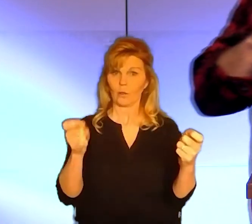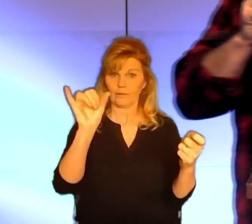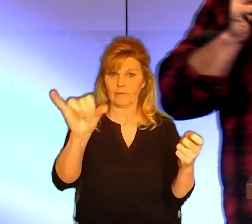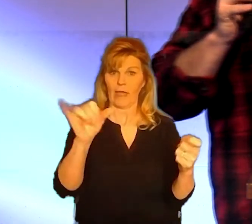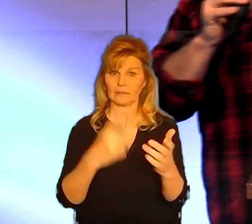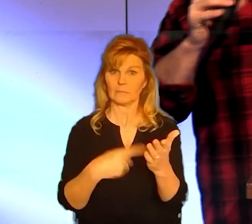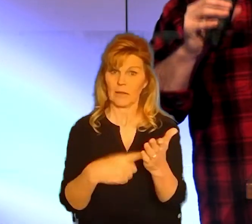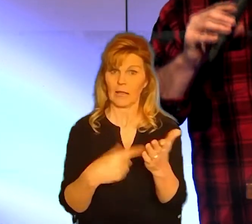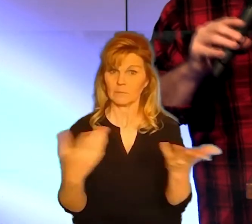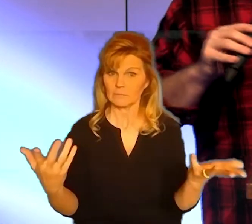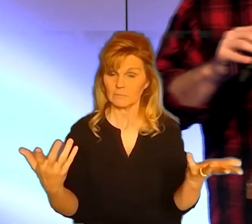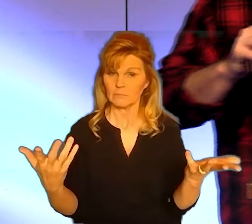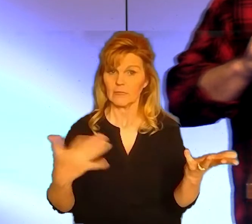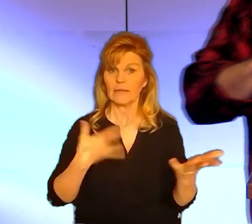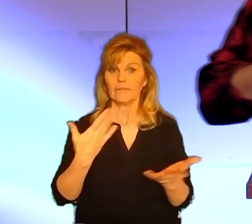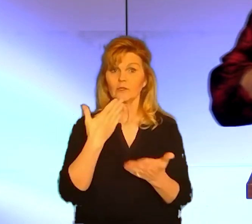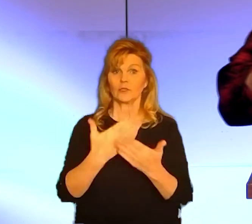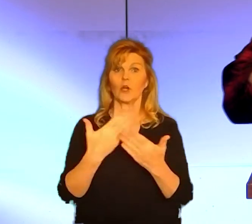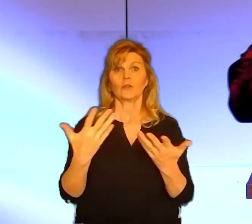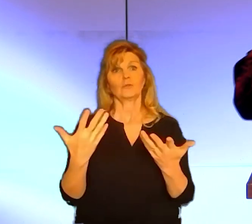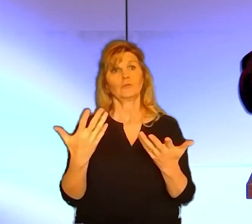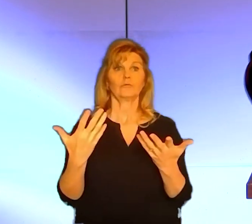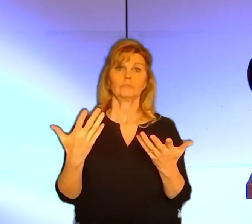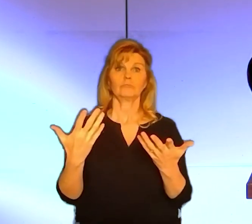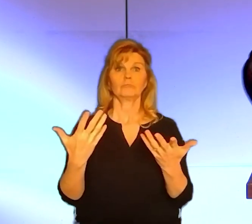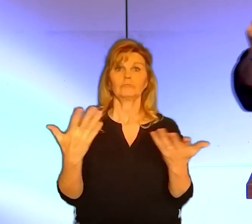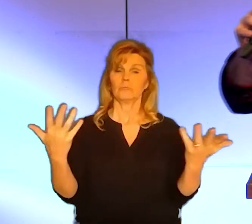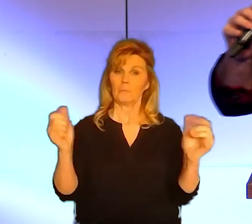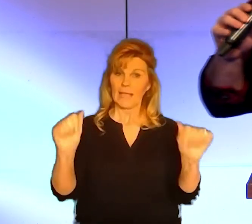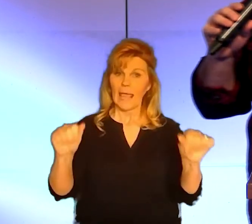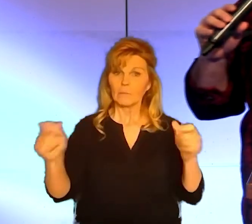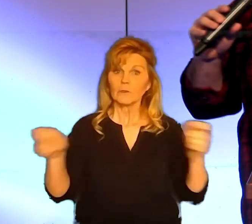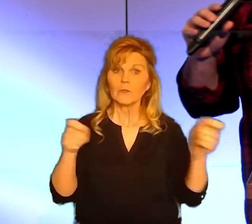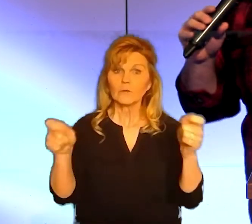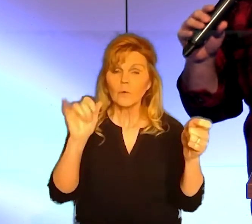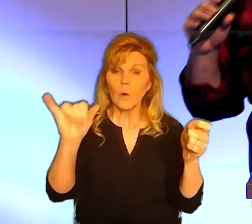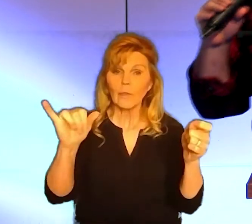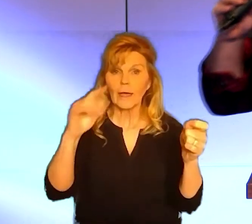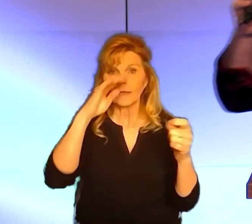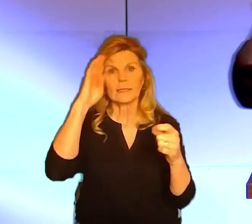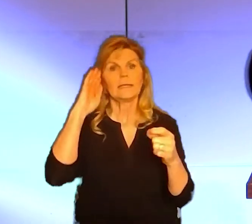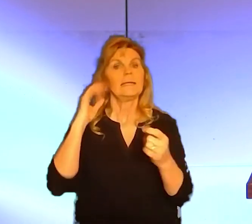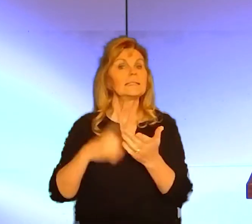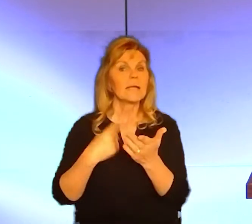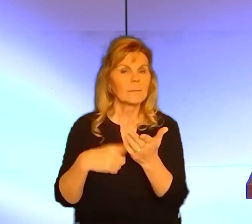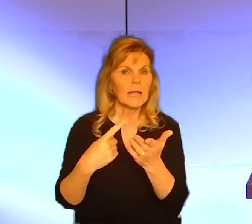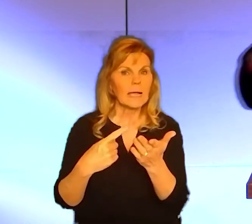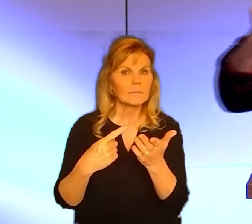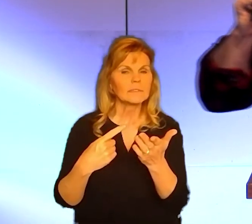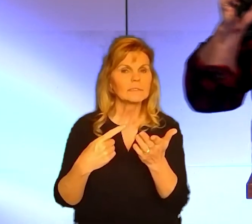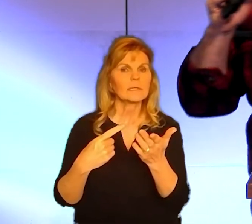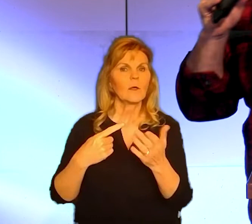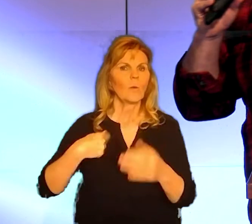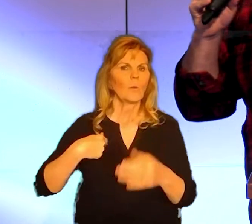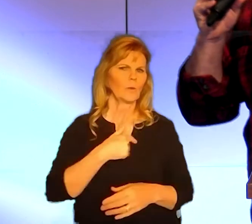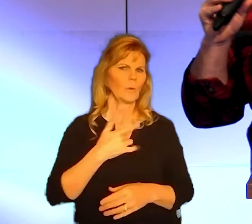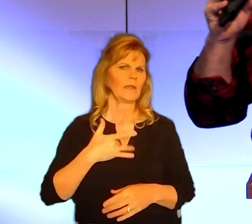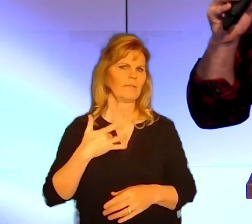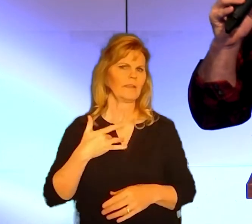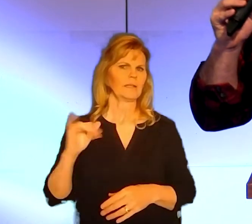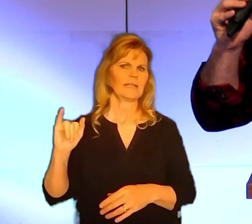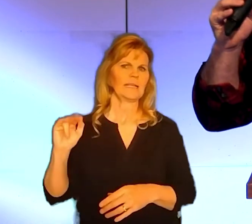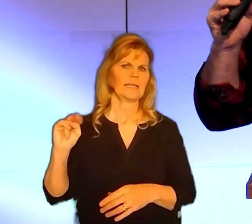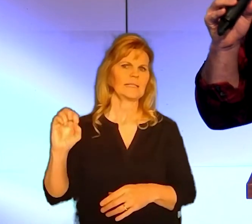sometimes. It feels good to be in control. And sometimes our insecurities